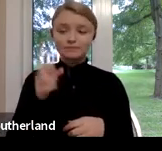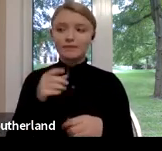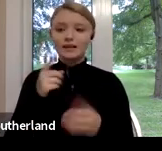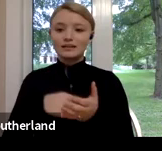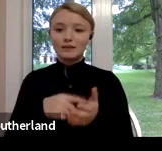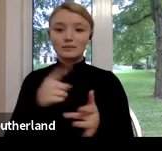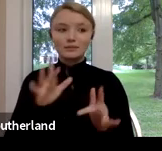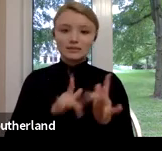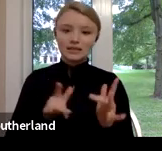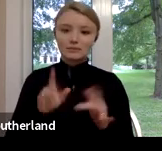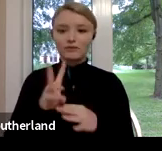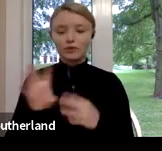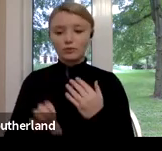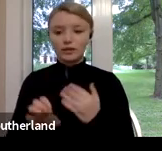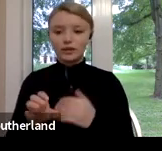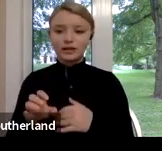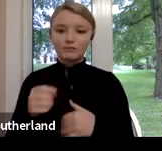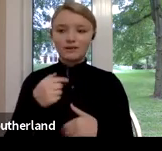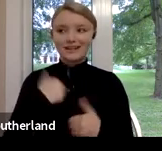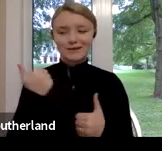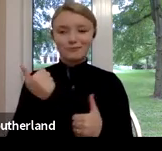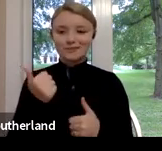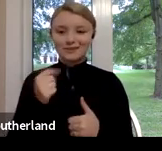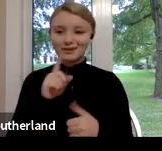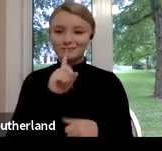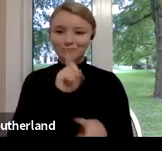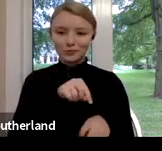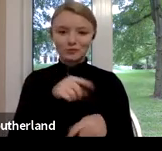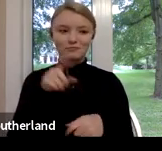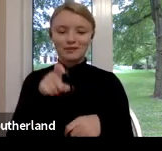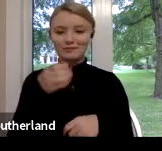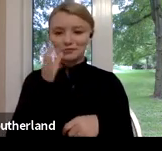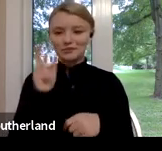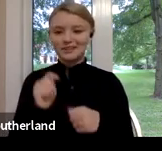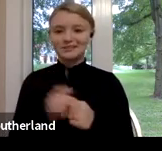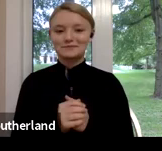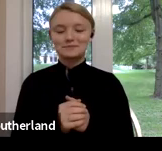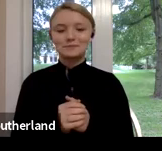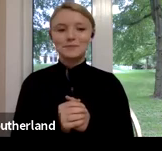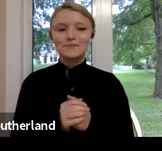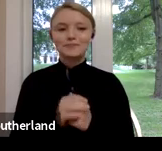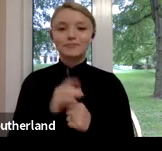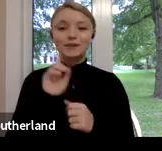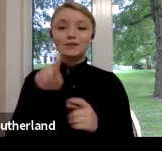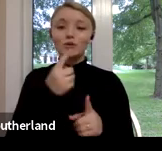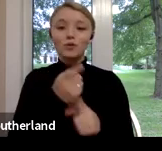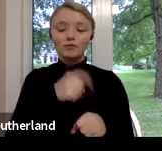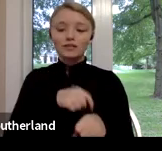again, I wasn't here to make sure they got it first thing in the morning. And do you know that the only times that they got